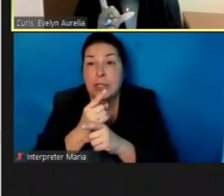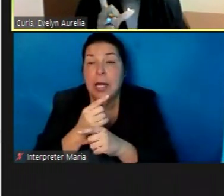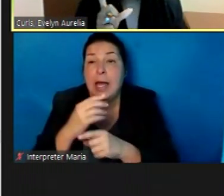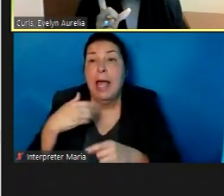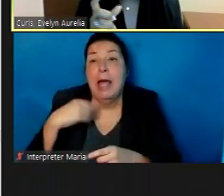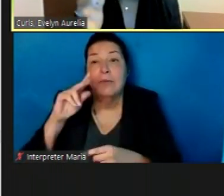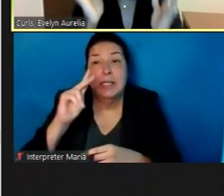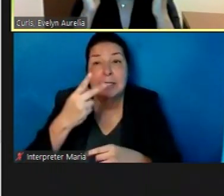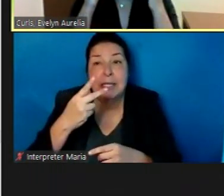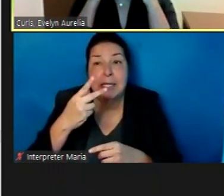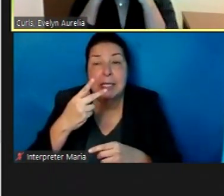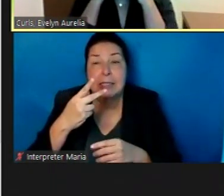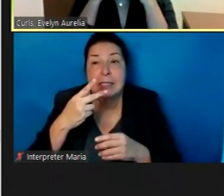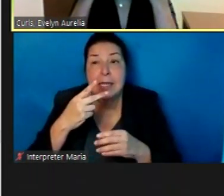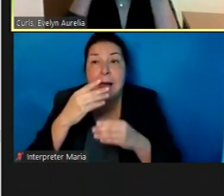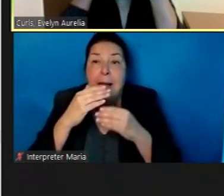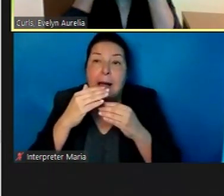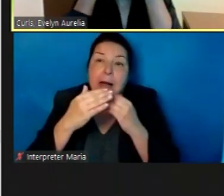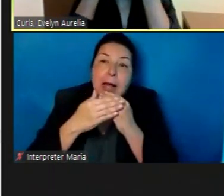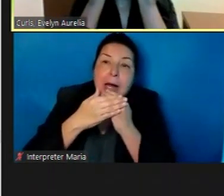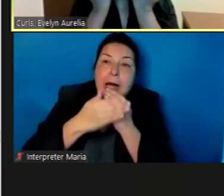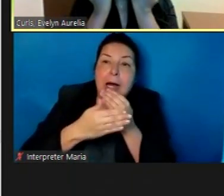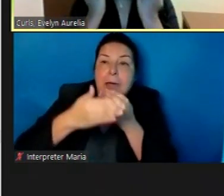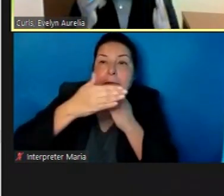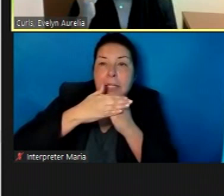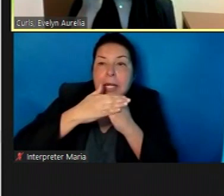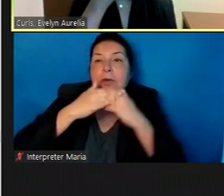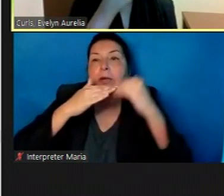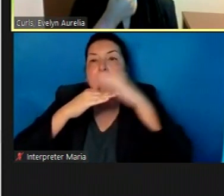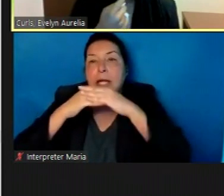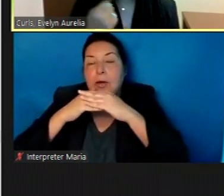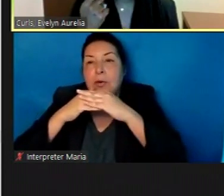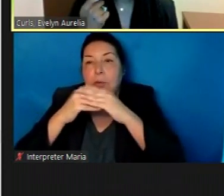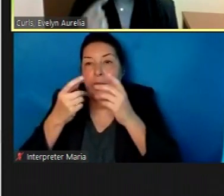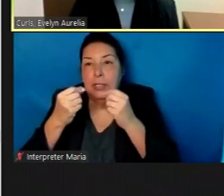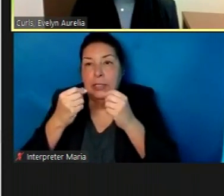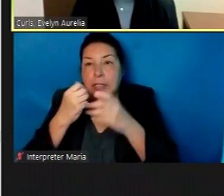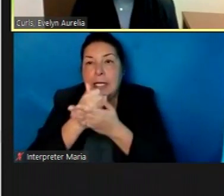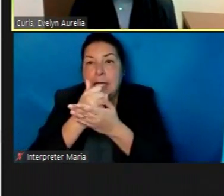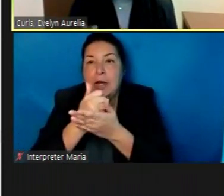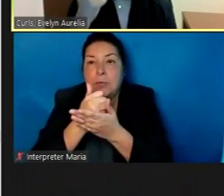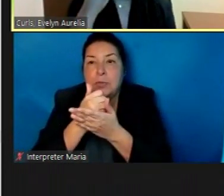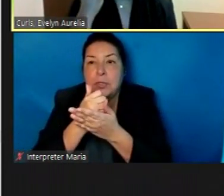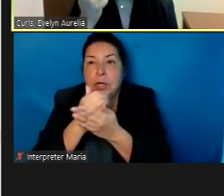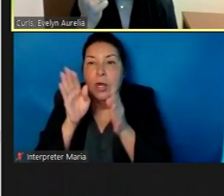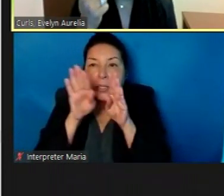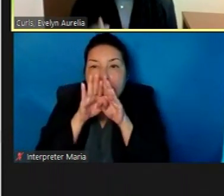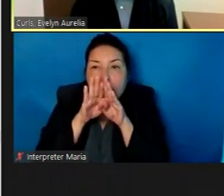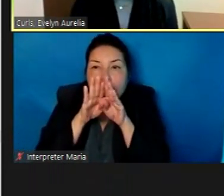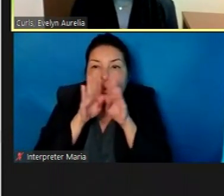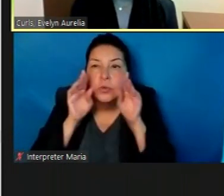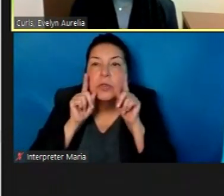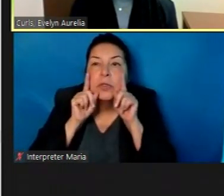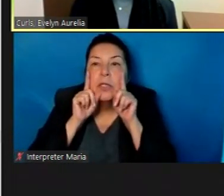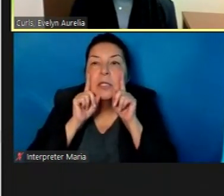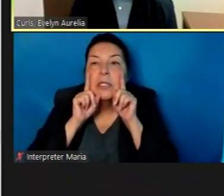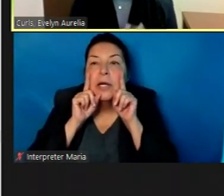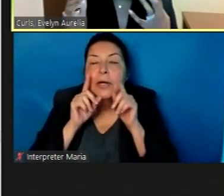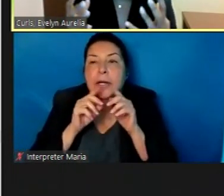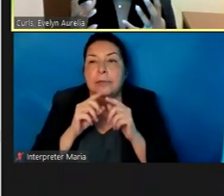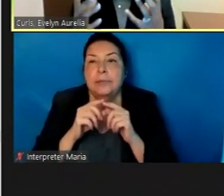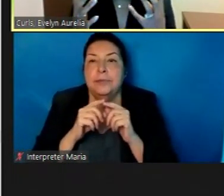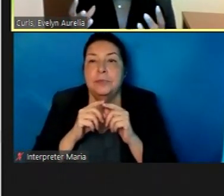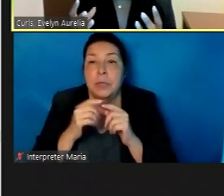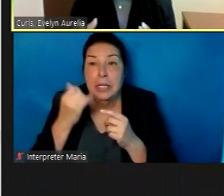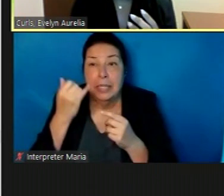your surgical mask will help it fit and kind of form a seal in the way that it should around your mouth and around your nose. If you